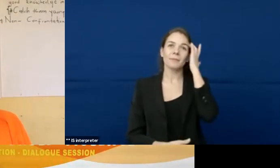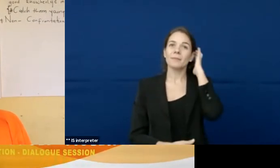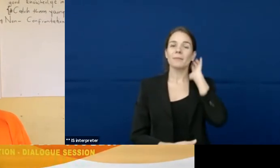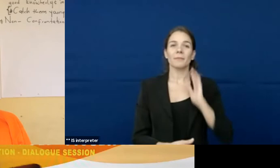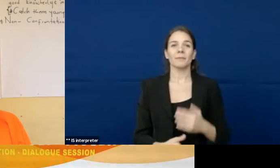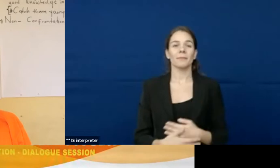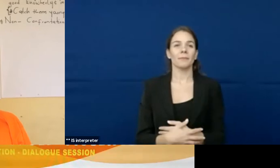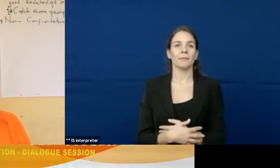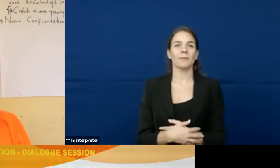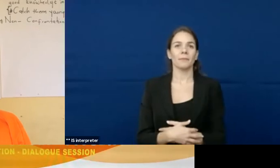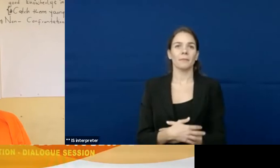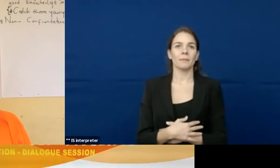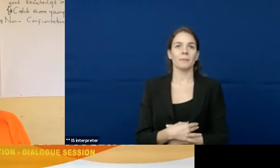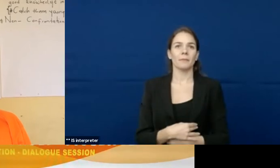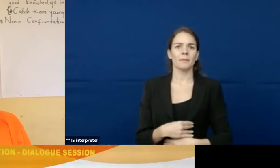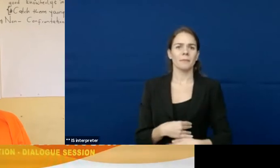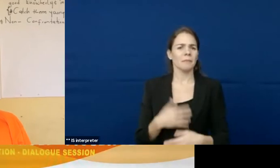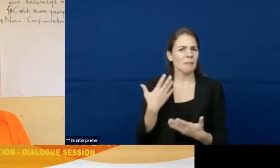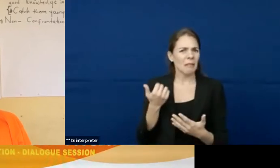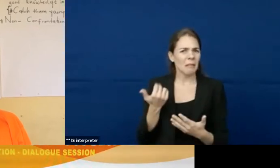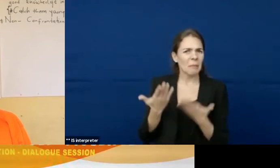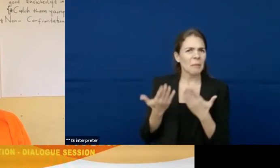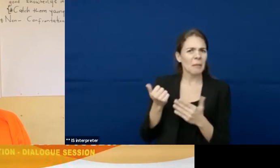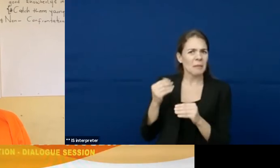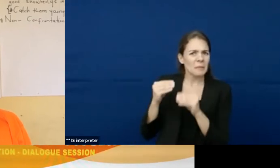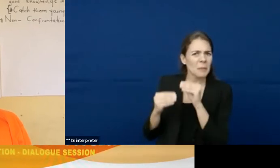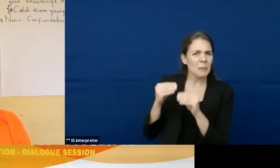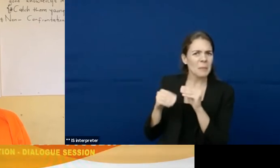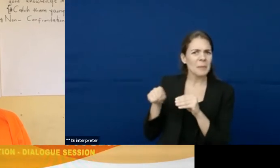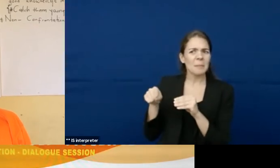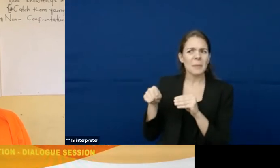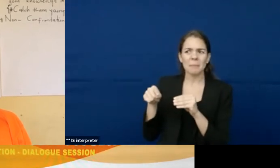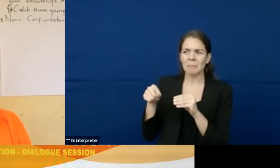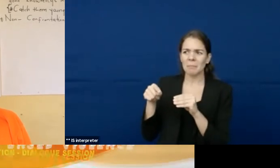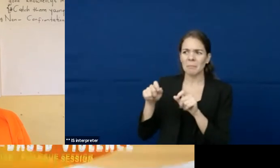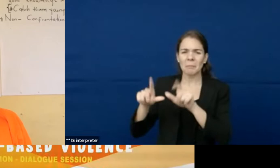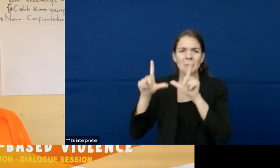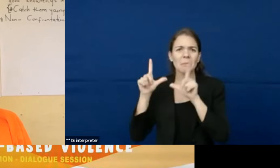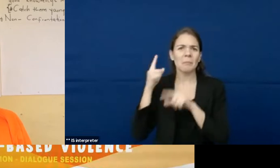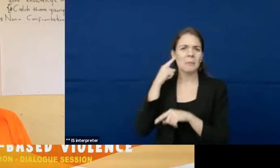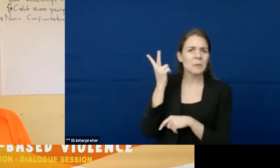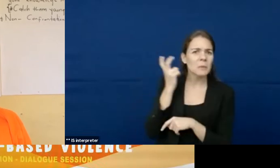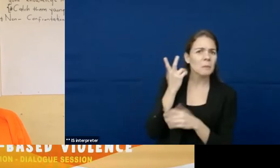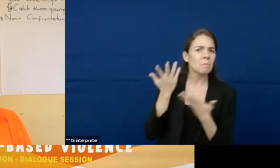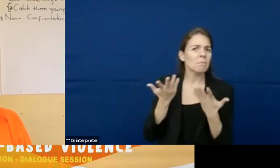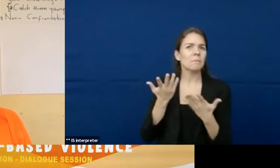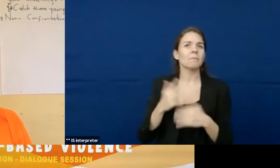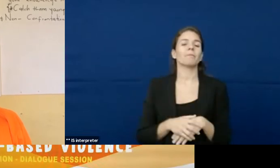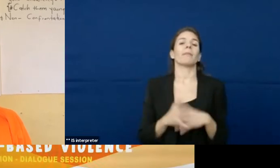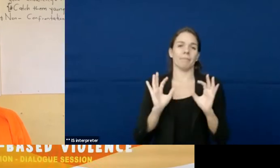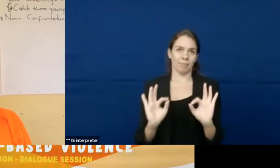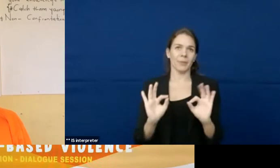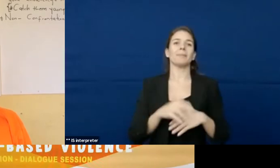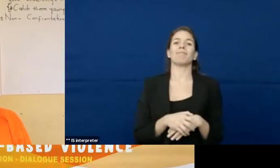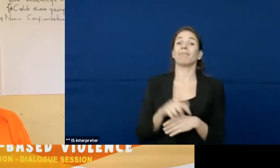I'm responding to question number 4, and yes, it is important for all stakeholders to make commitments to end